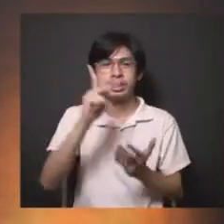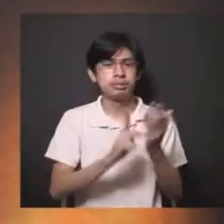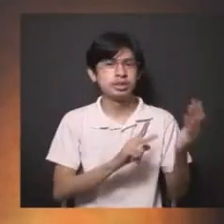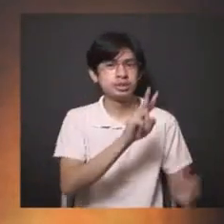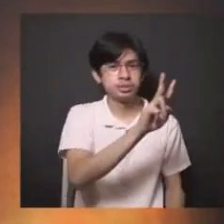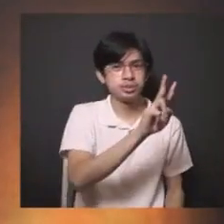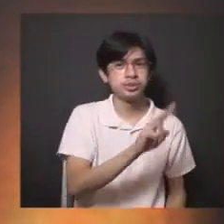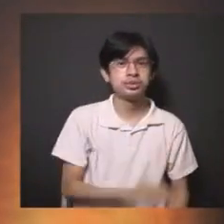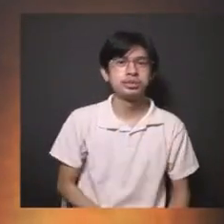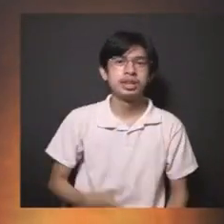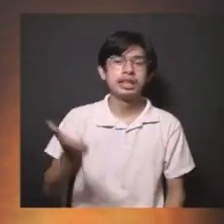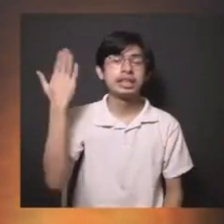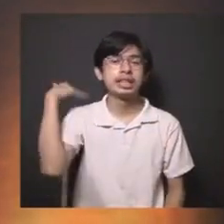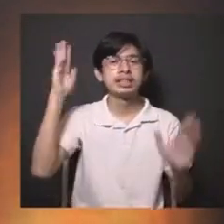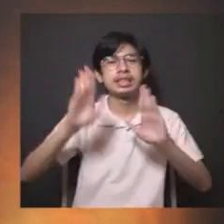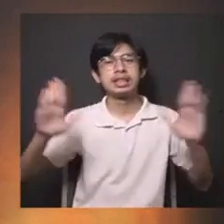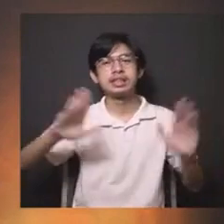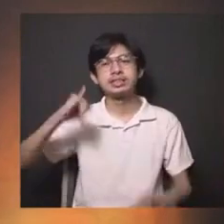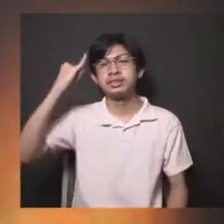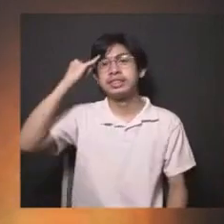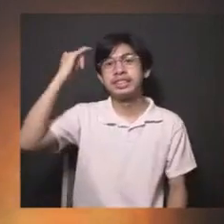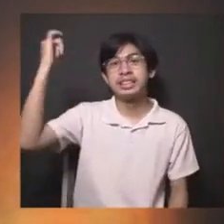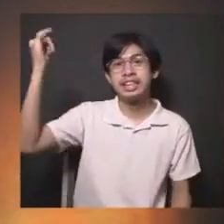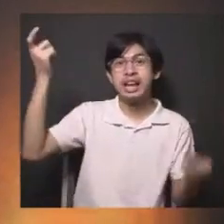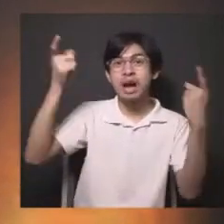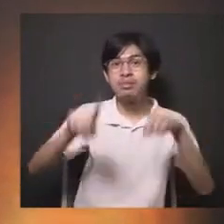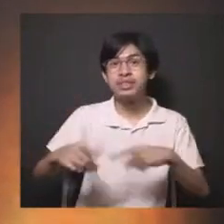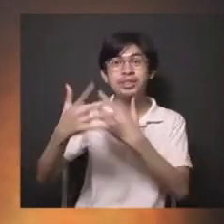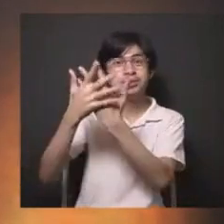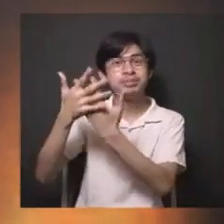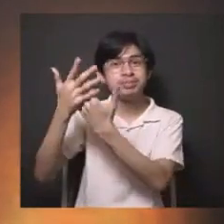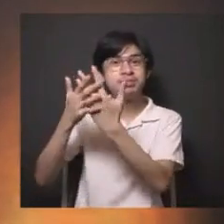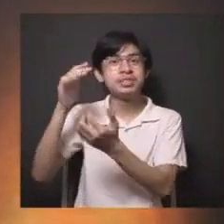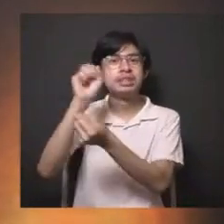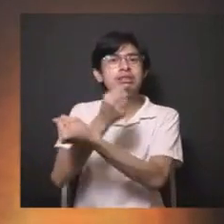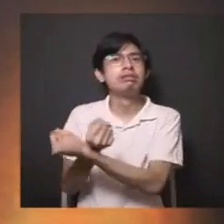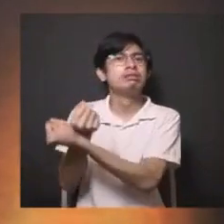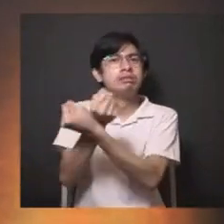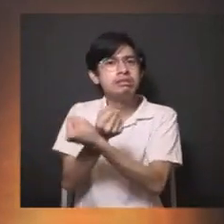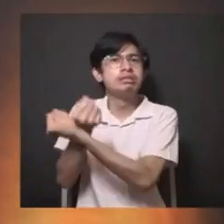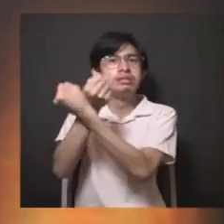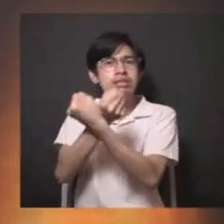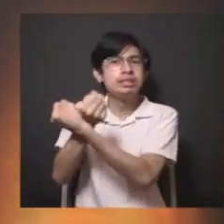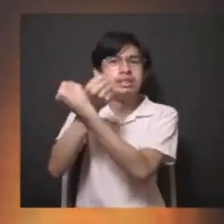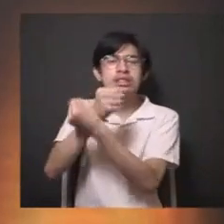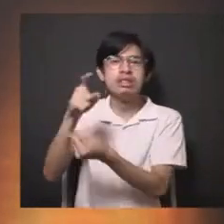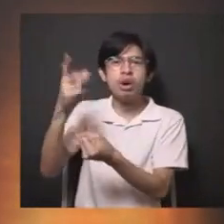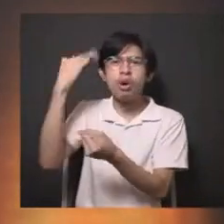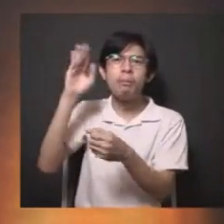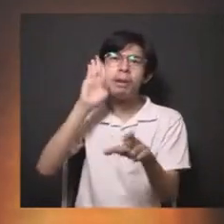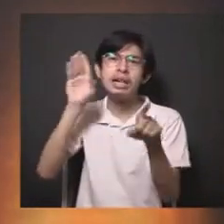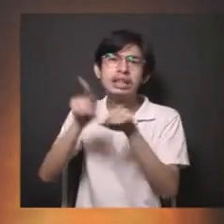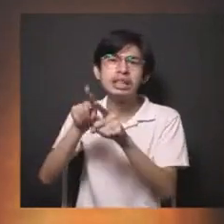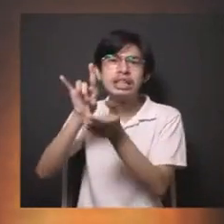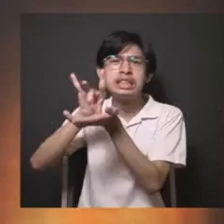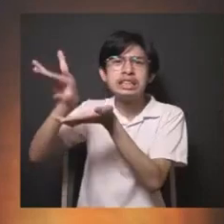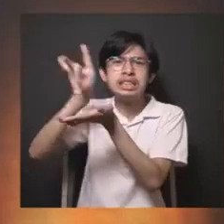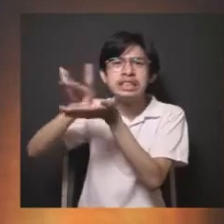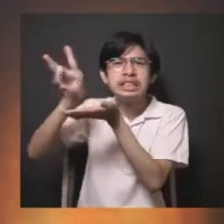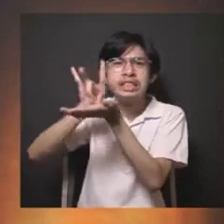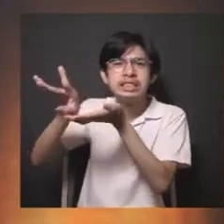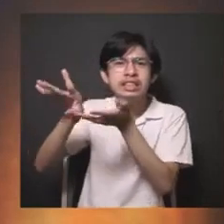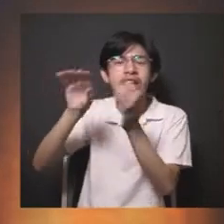was thrown into slavery because his brothers hated him. He was rejected. And then you saw